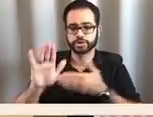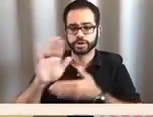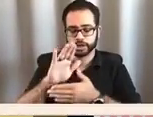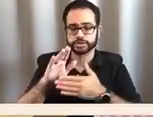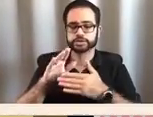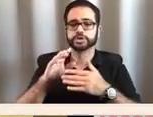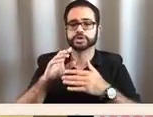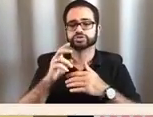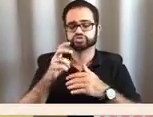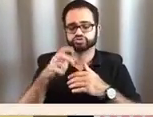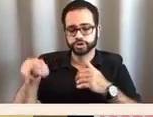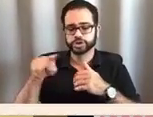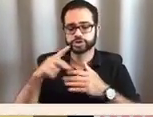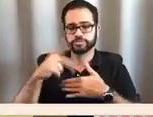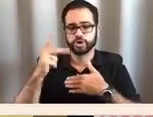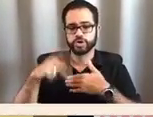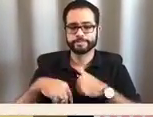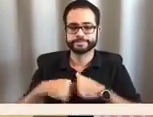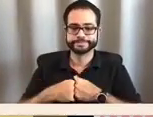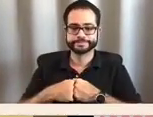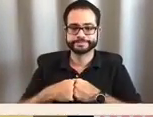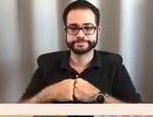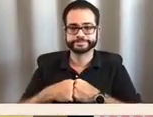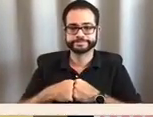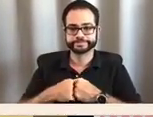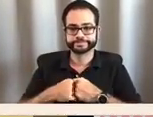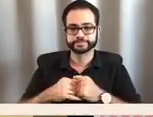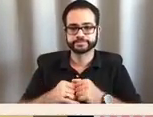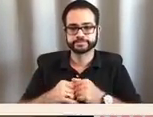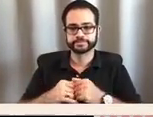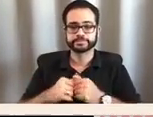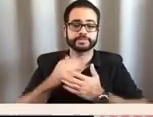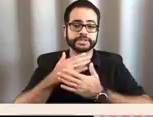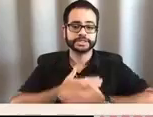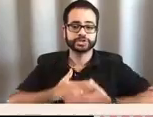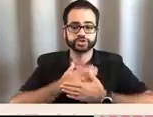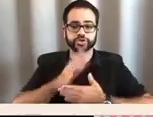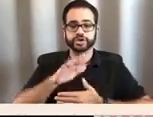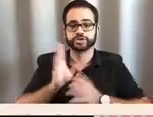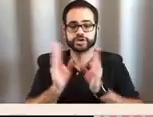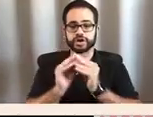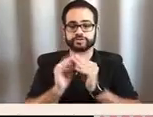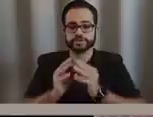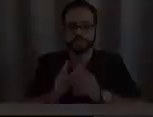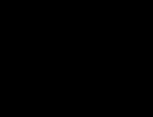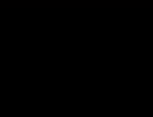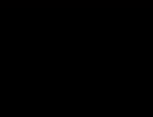comprehensive transition program. Enjoy the rest of the conference.